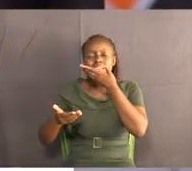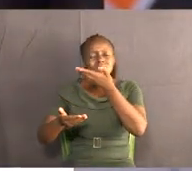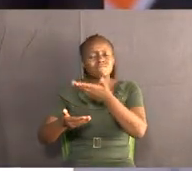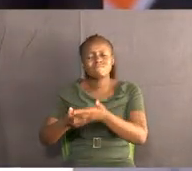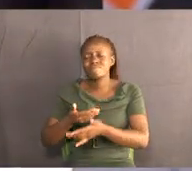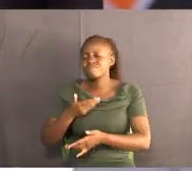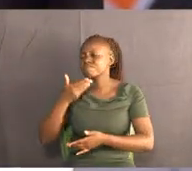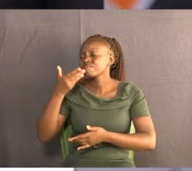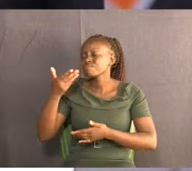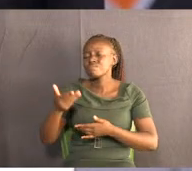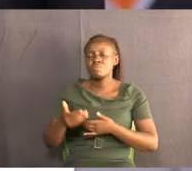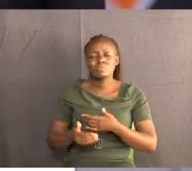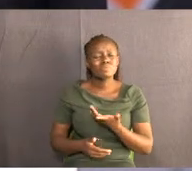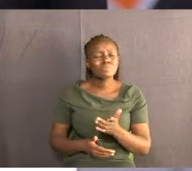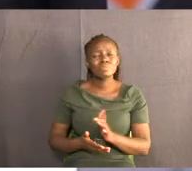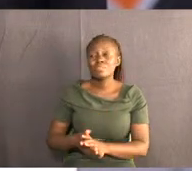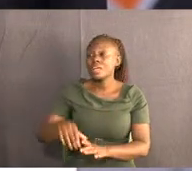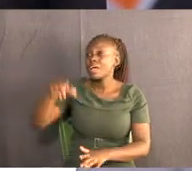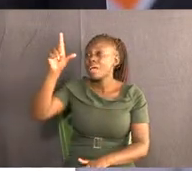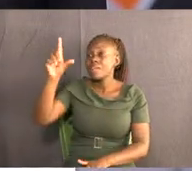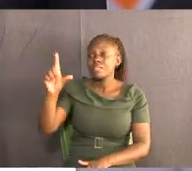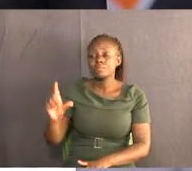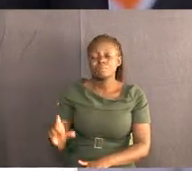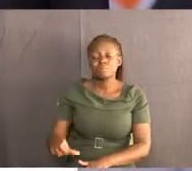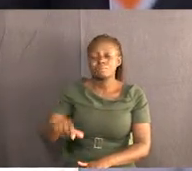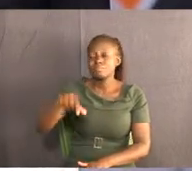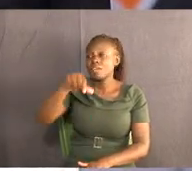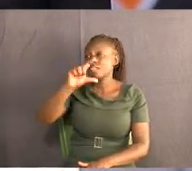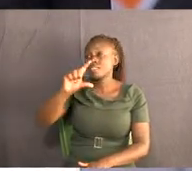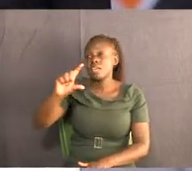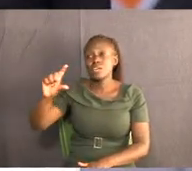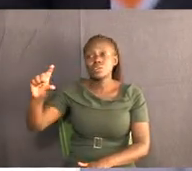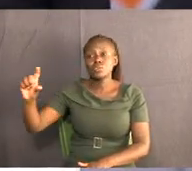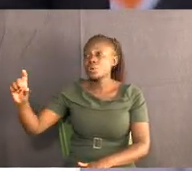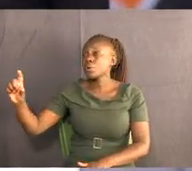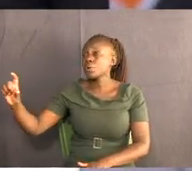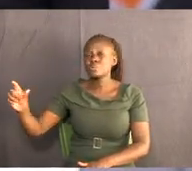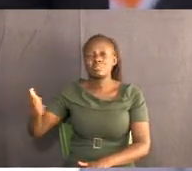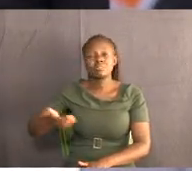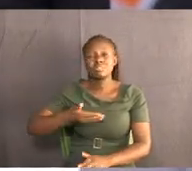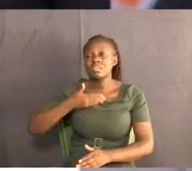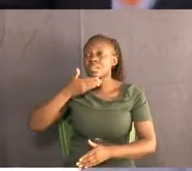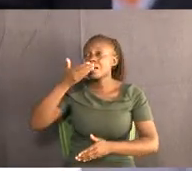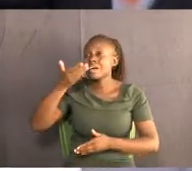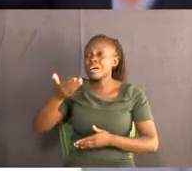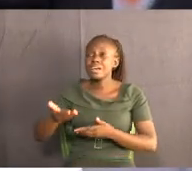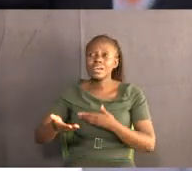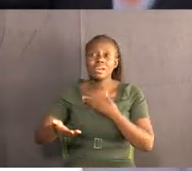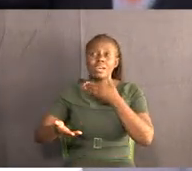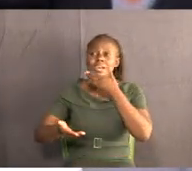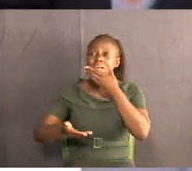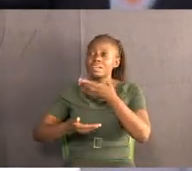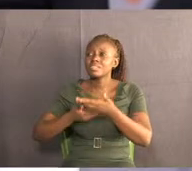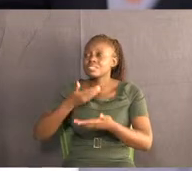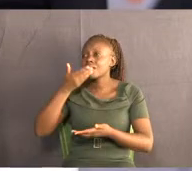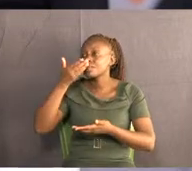unajibu. Msalaba unajibu. Msalaba